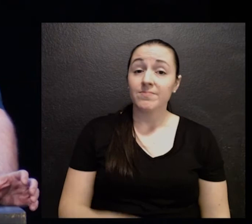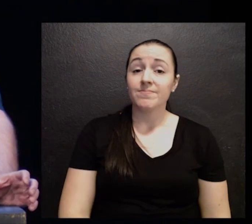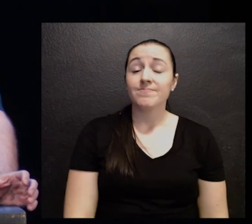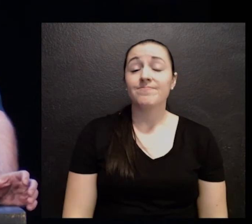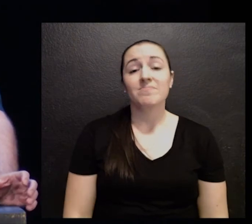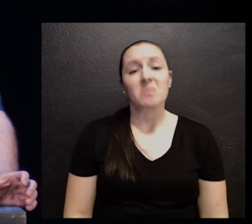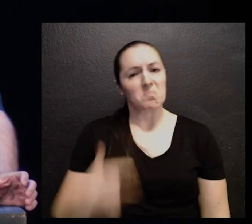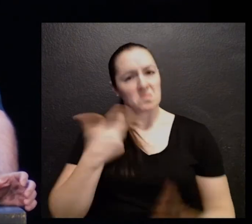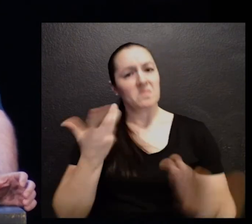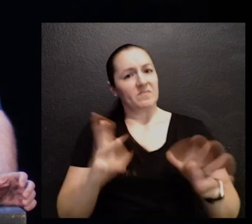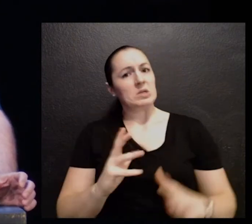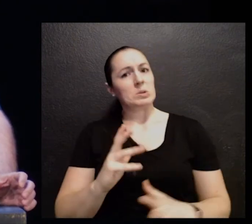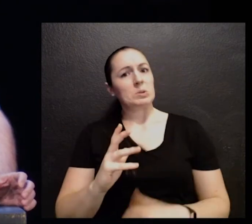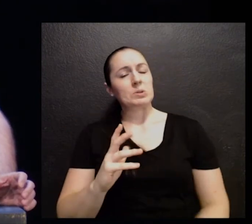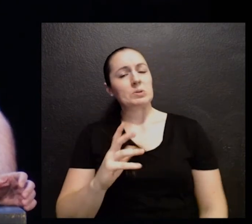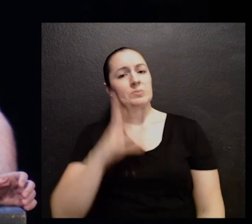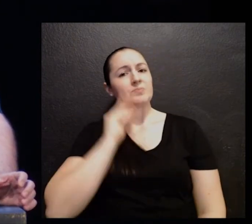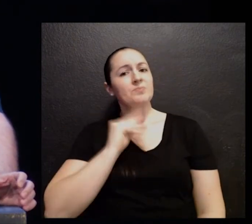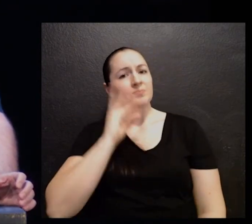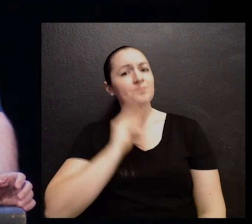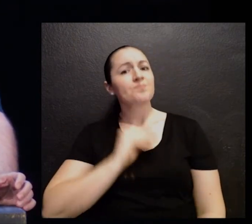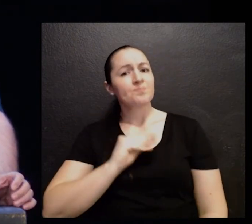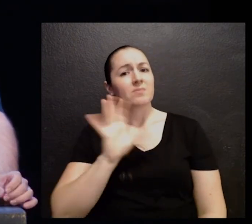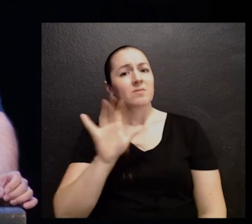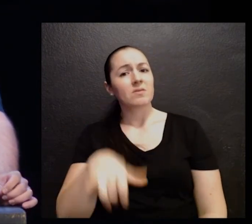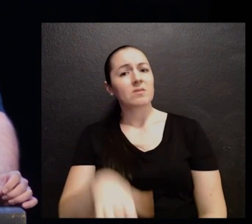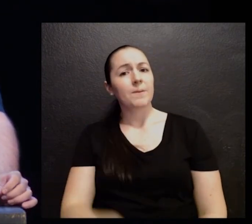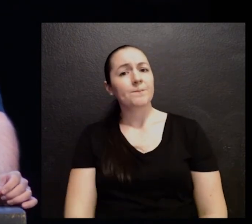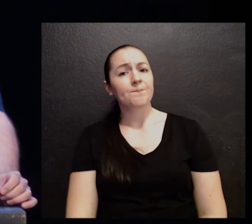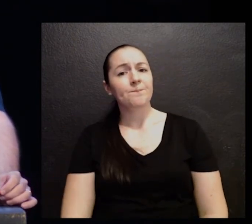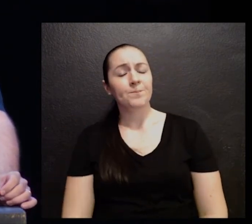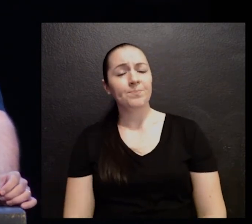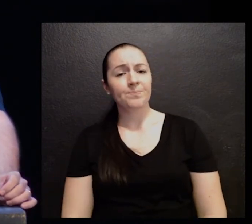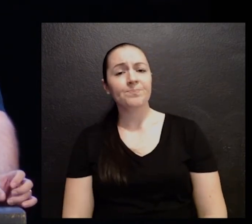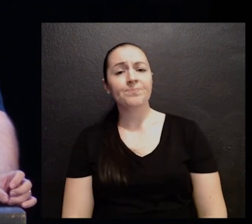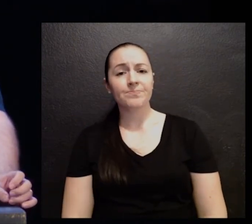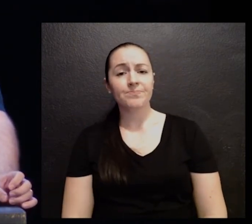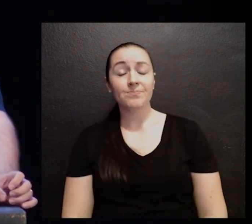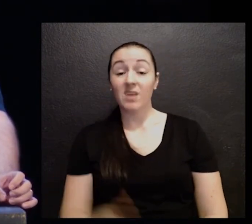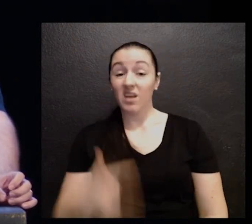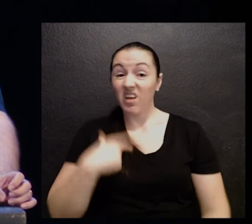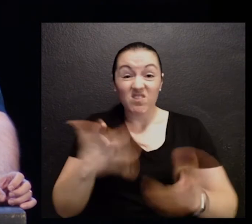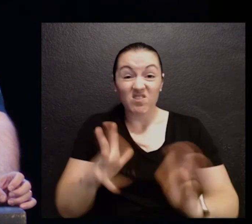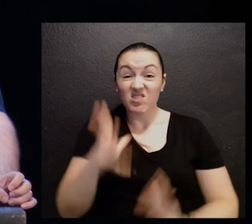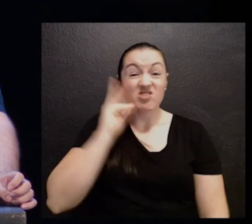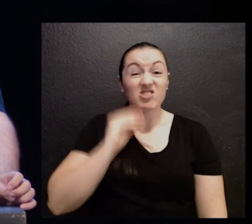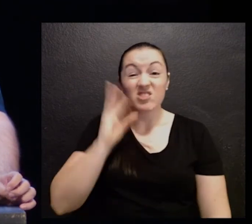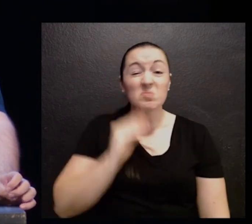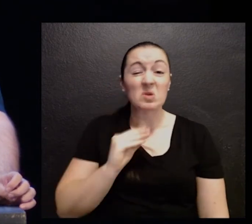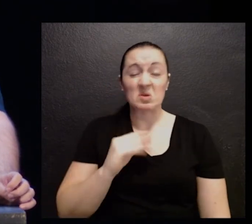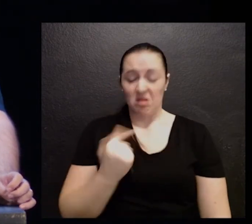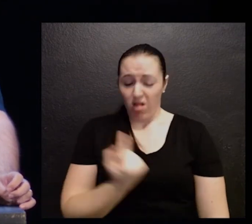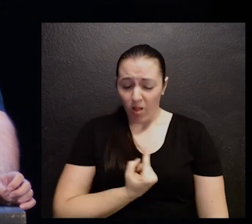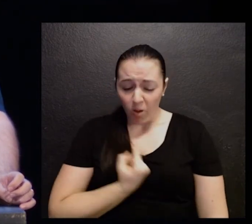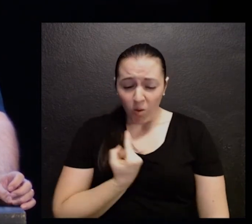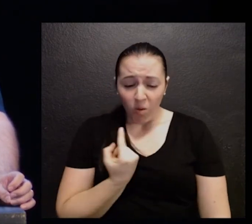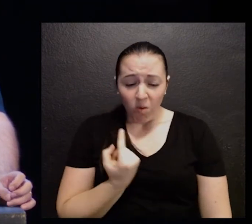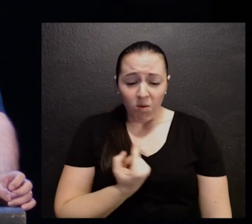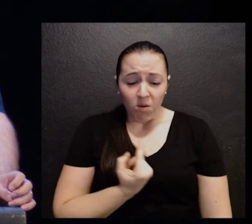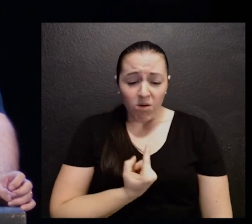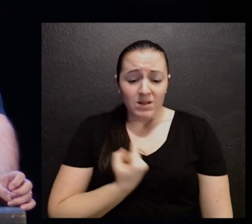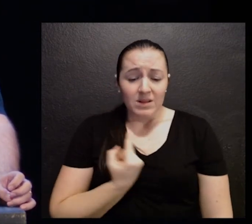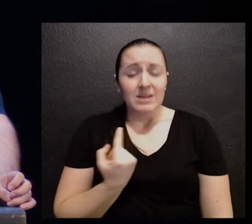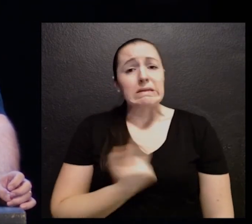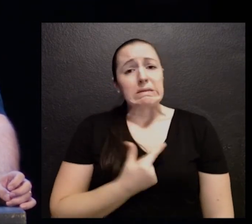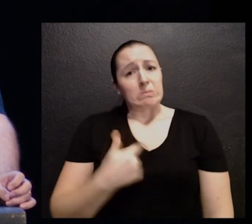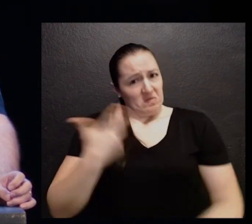I've been there. I've experienced that. I've experienced the loneliness. I've